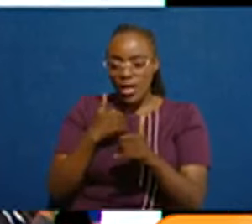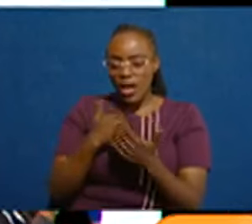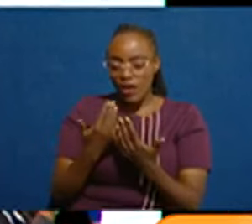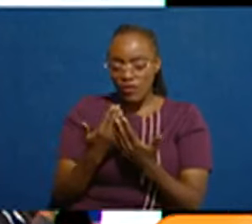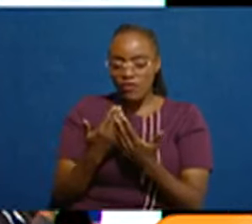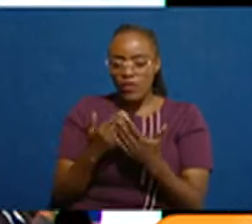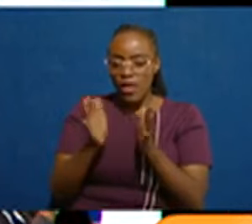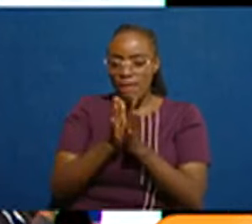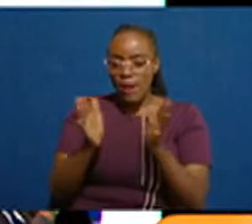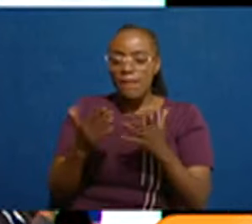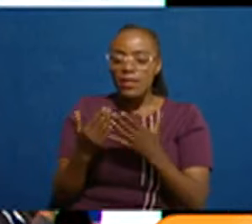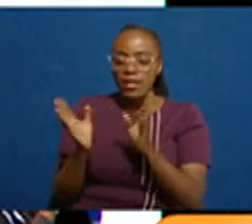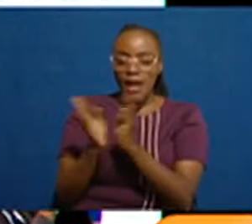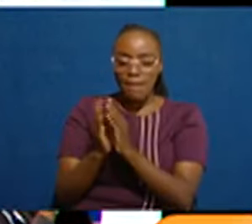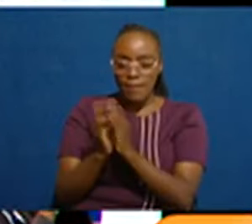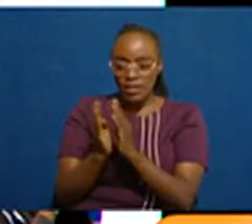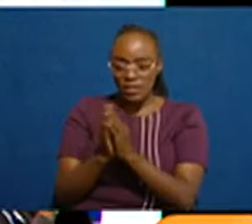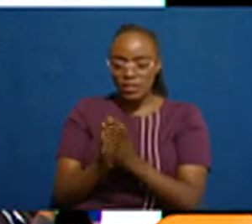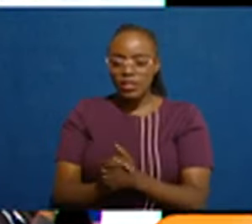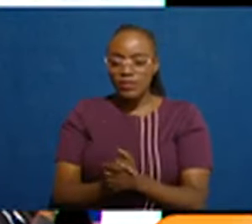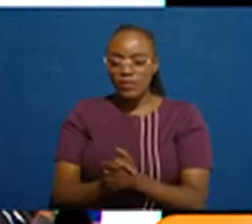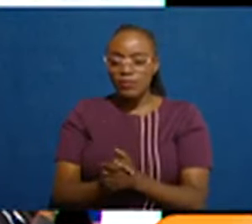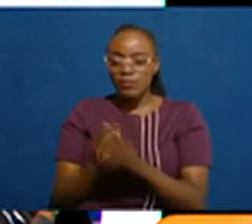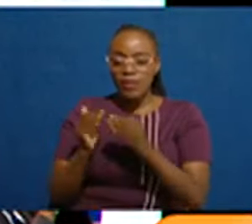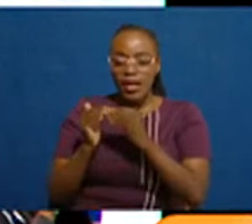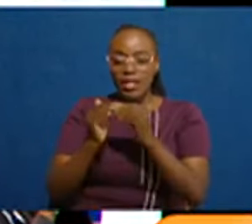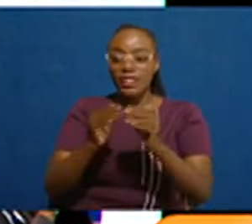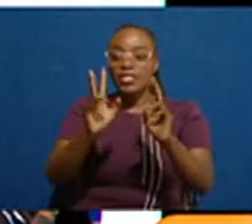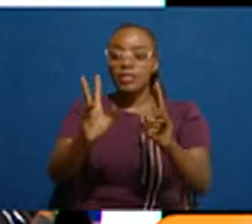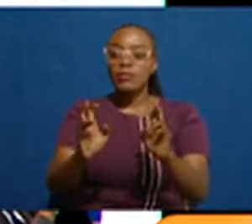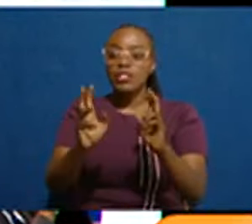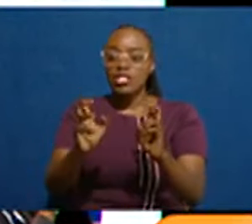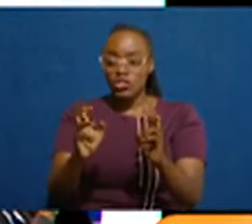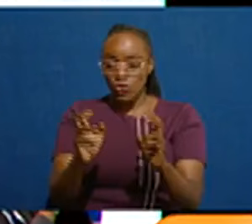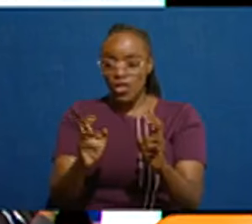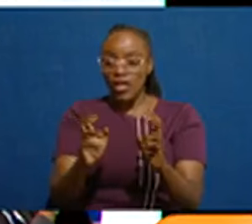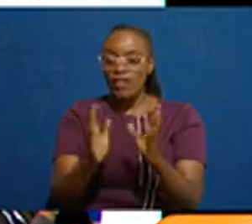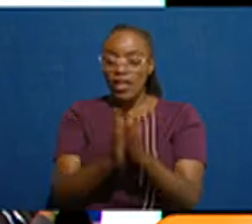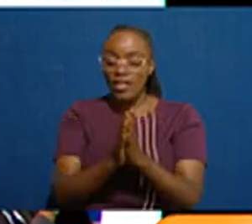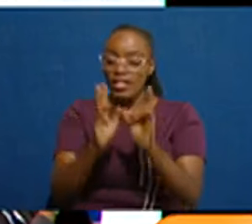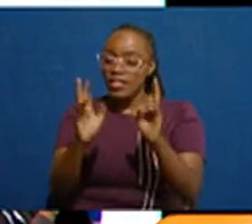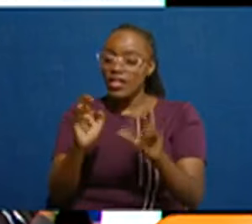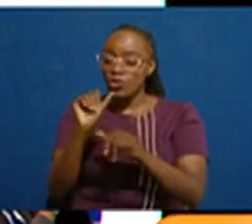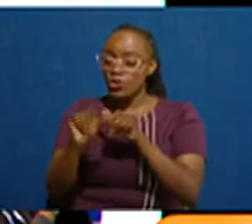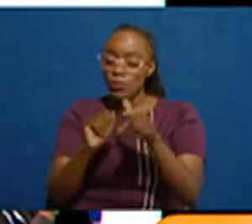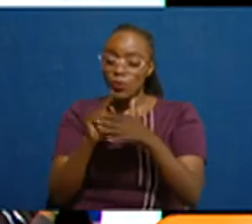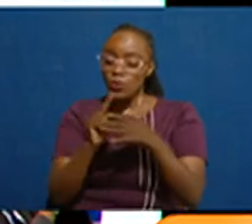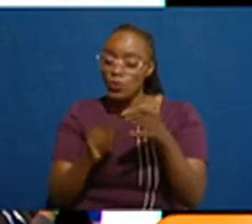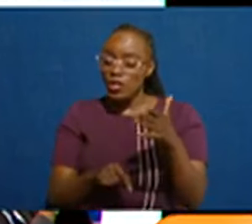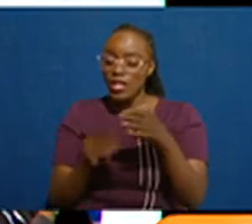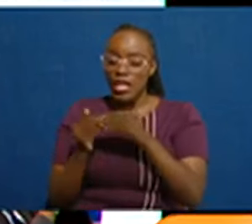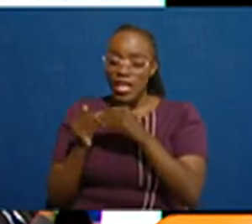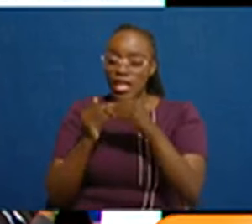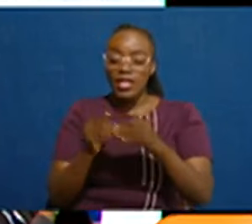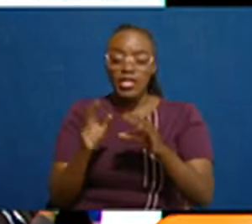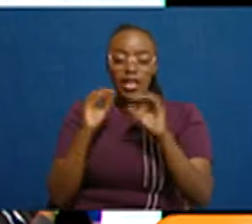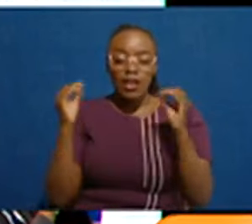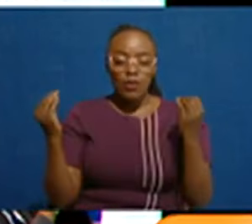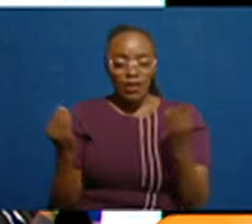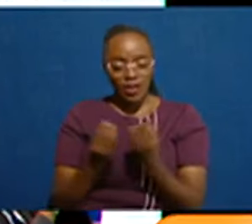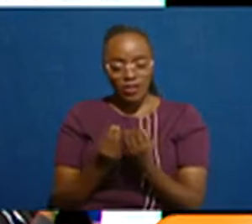the public baraza. It is a leadership issue. It is an issue about leading an